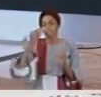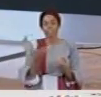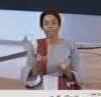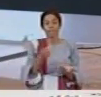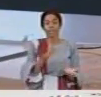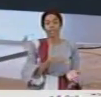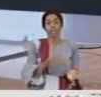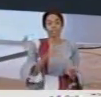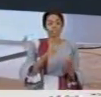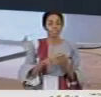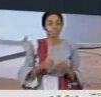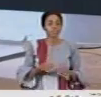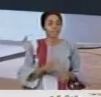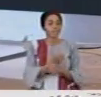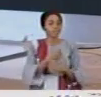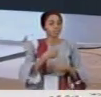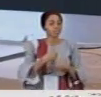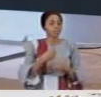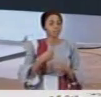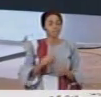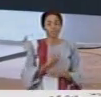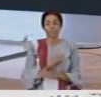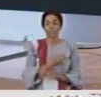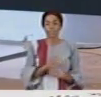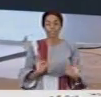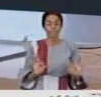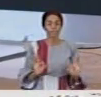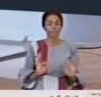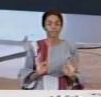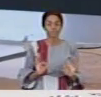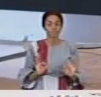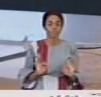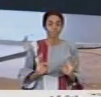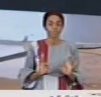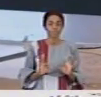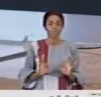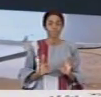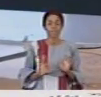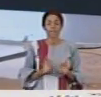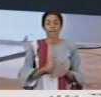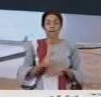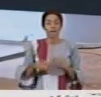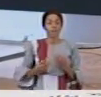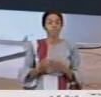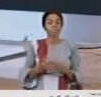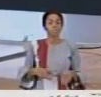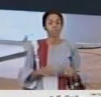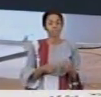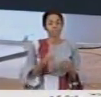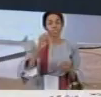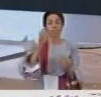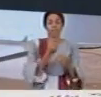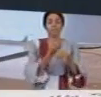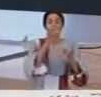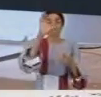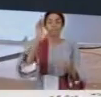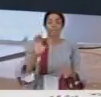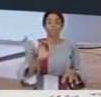He died to set me free. Glory, hallelujah.